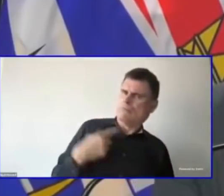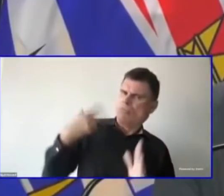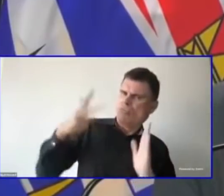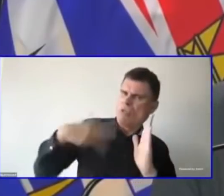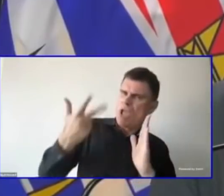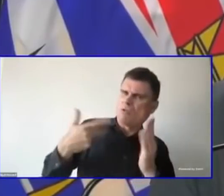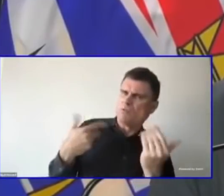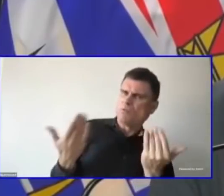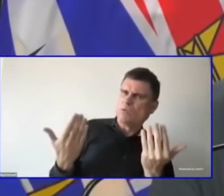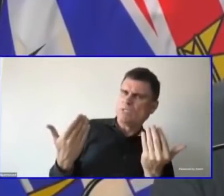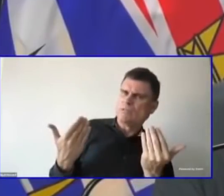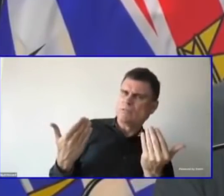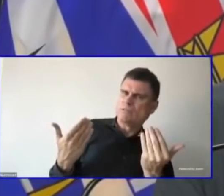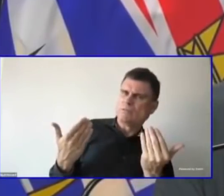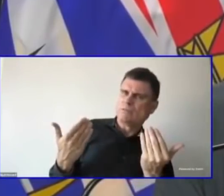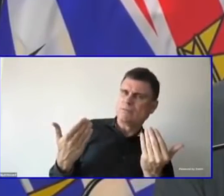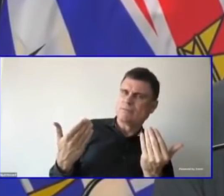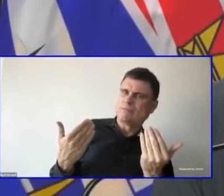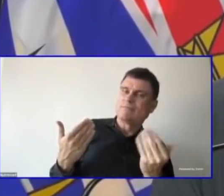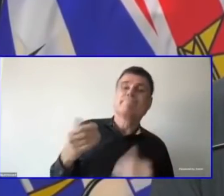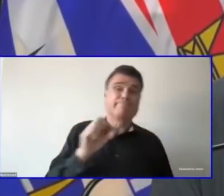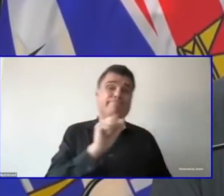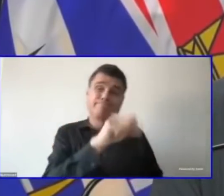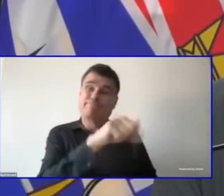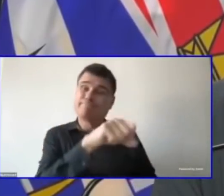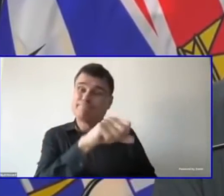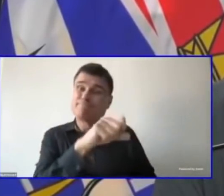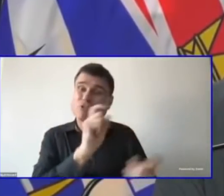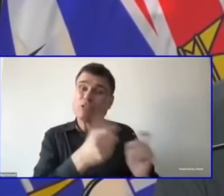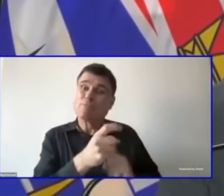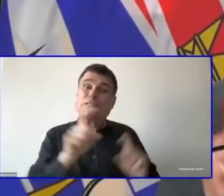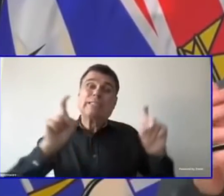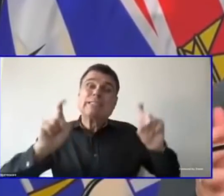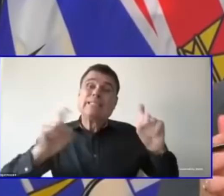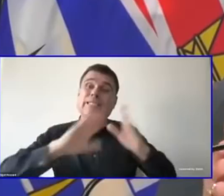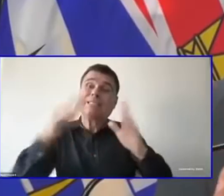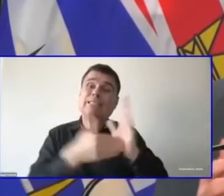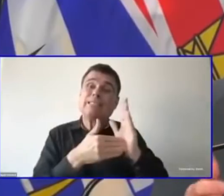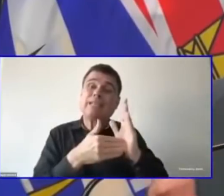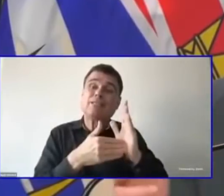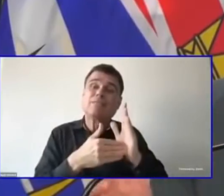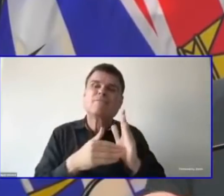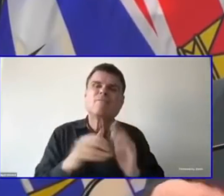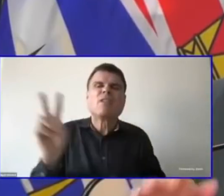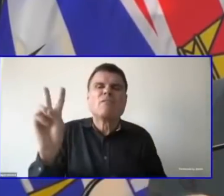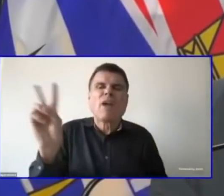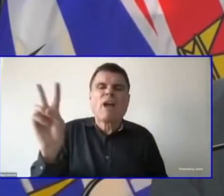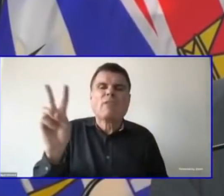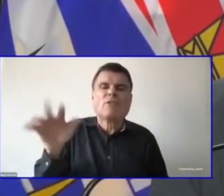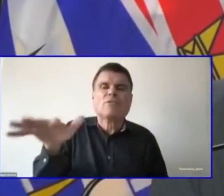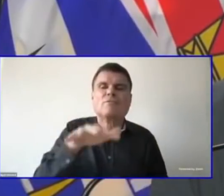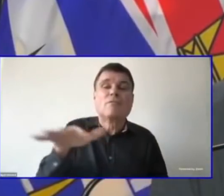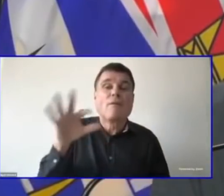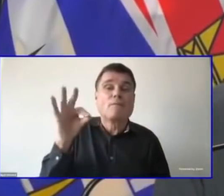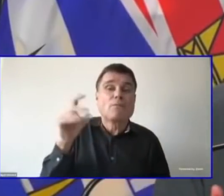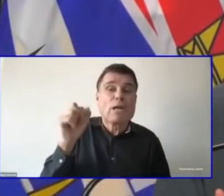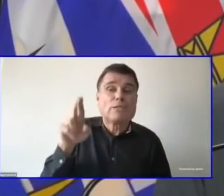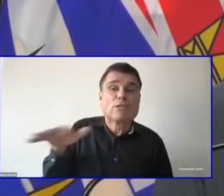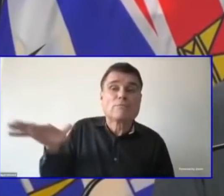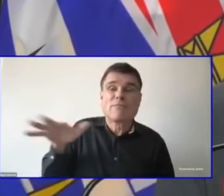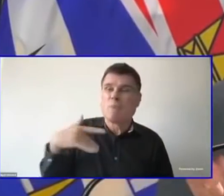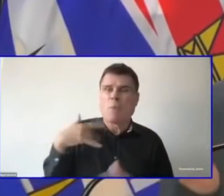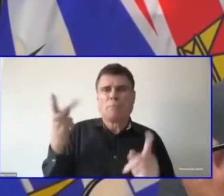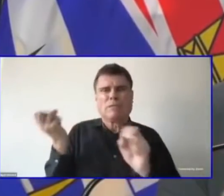transmission and risk. So yes, there is triage happening at the testing stations, particularly in Vancouver and the Fraser Health regions where we've had